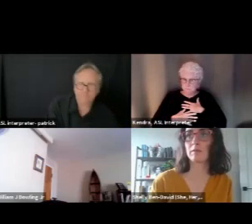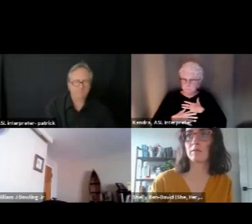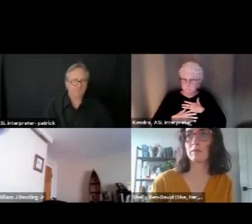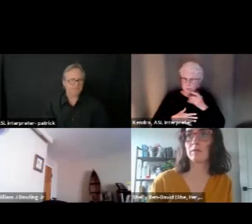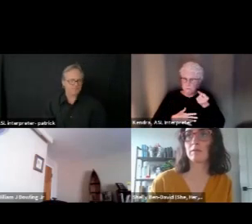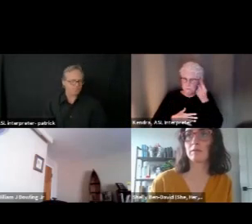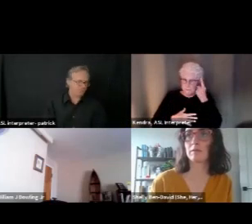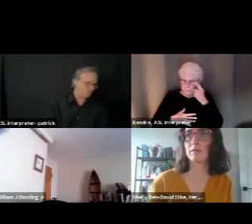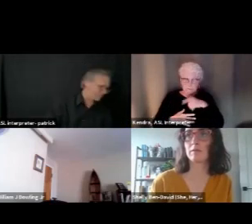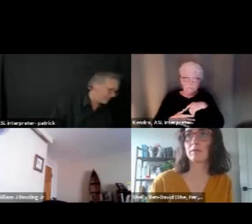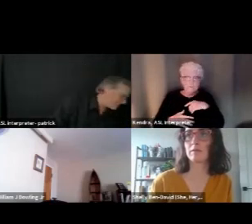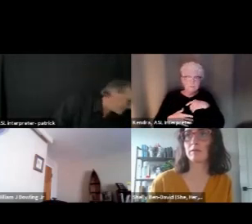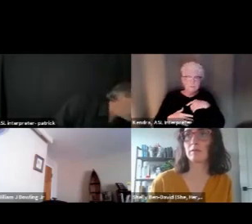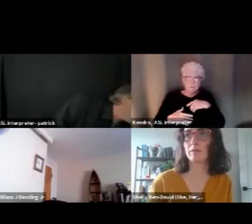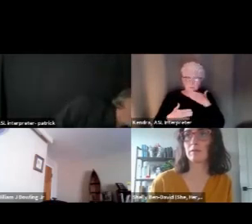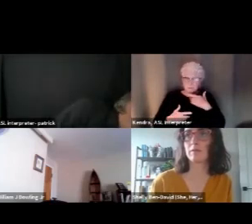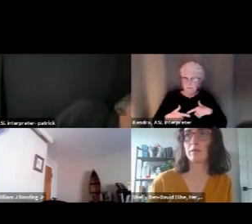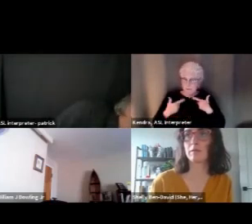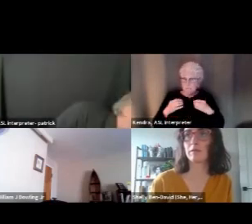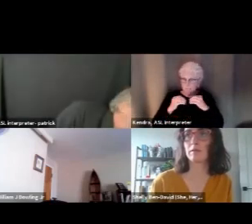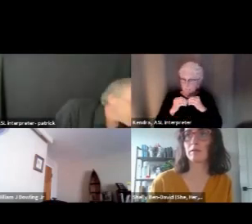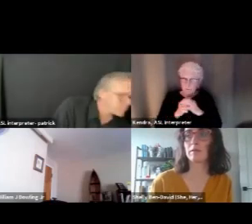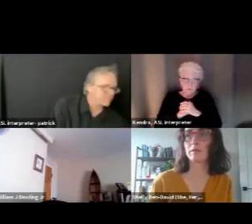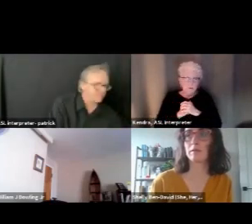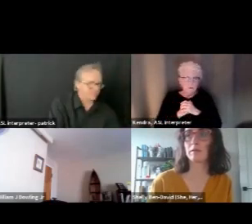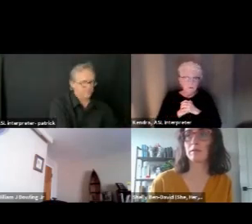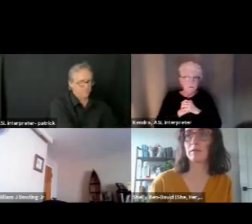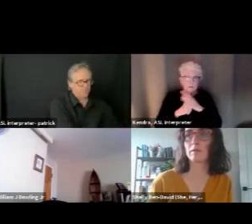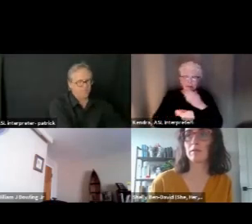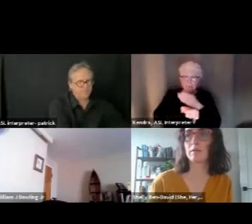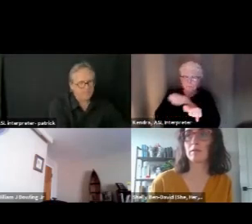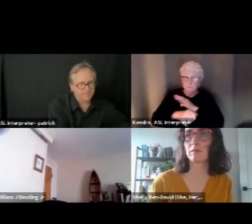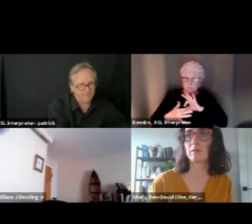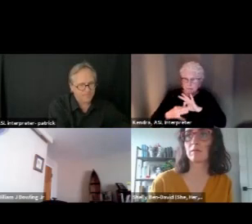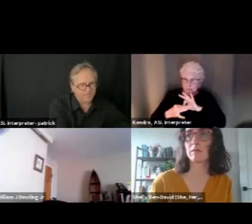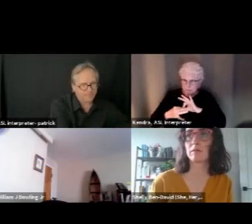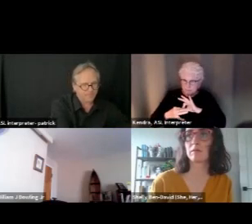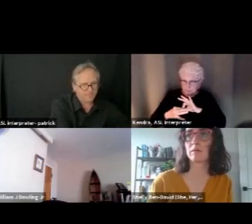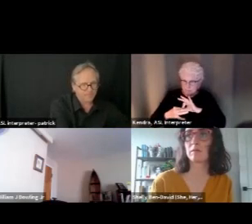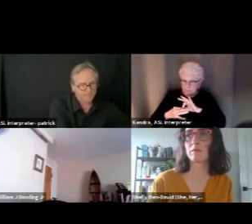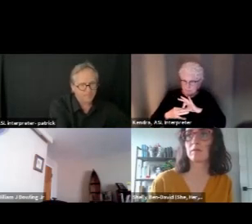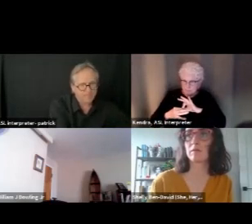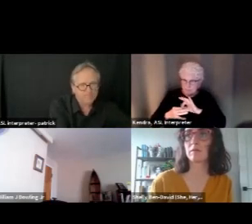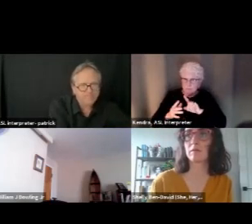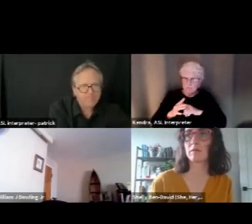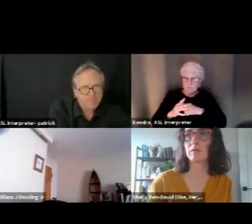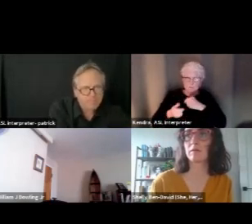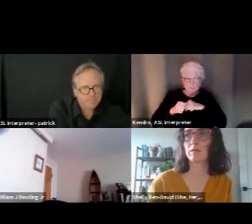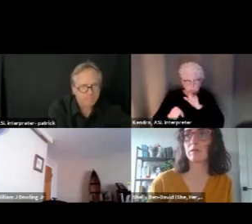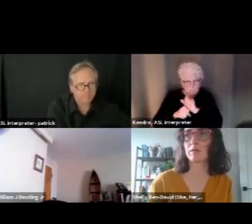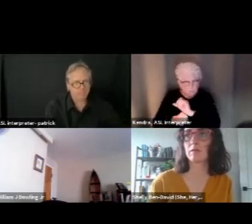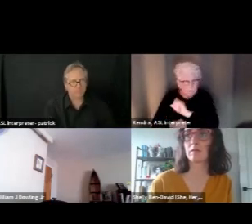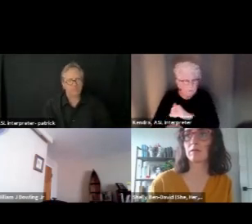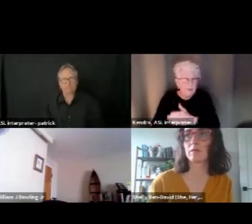might describe having experienced improved relationships with other people, or shedding toxic relationships